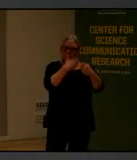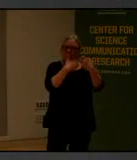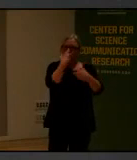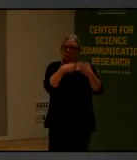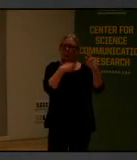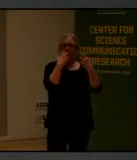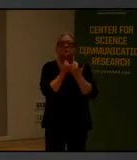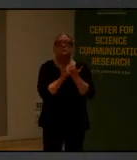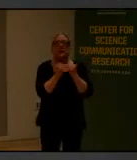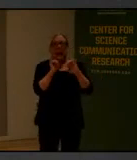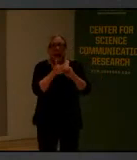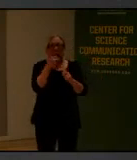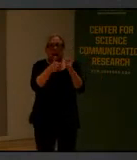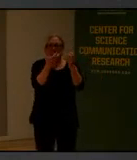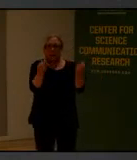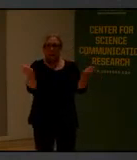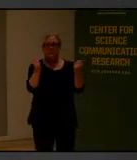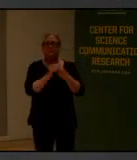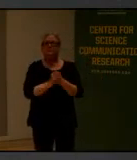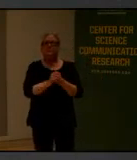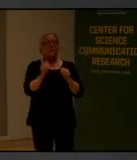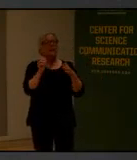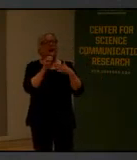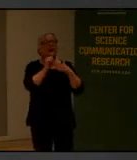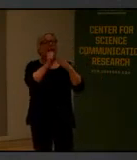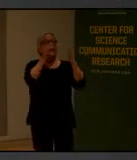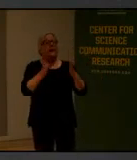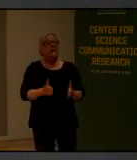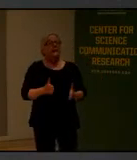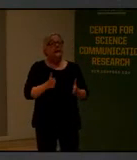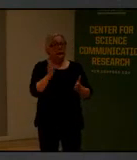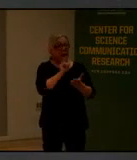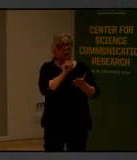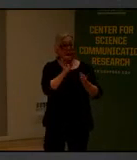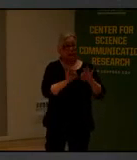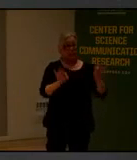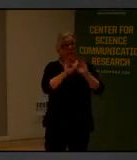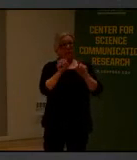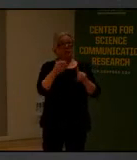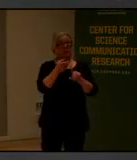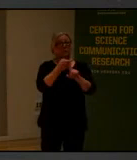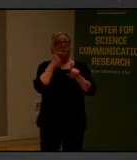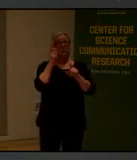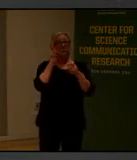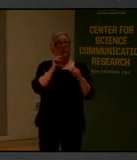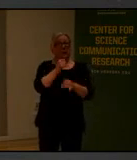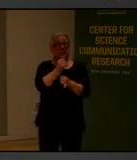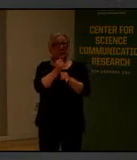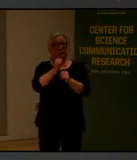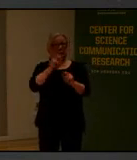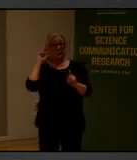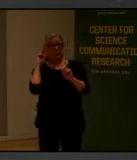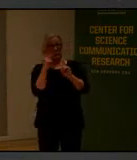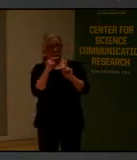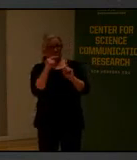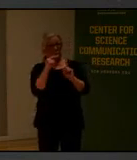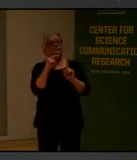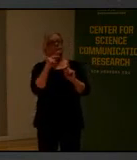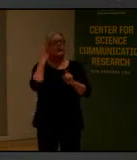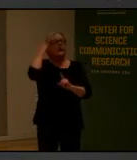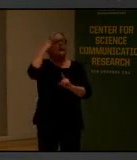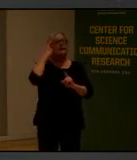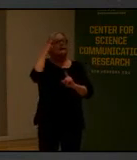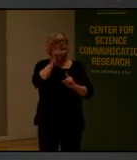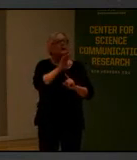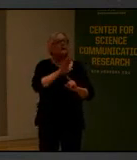Leaders, it is important from an institutional standpoint to think about the